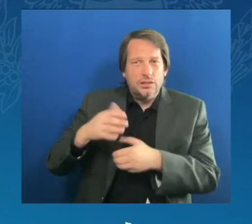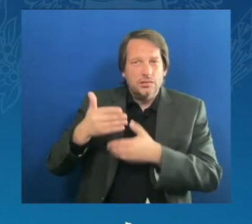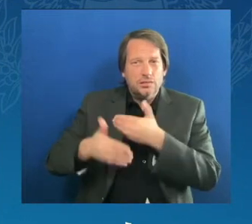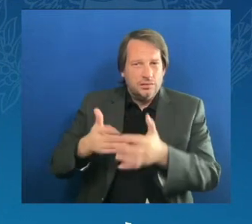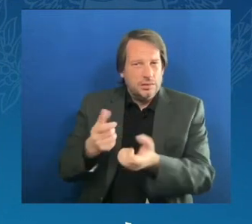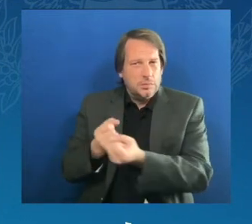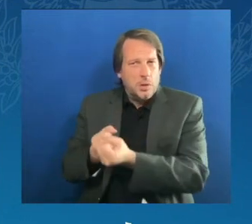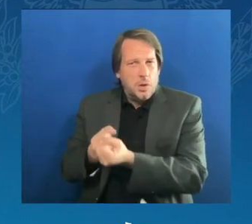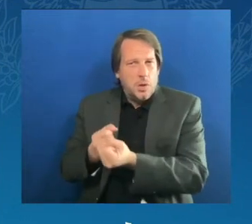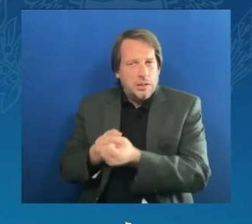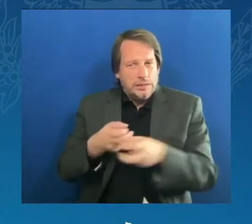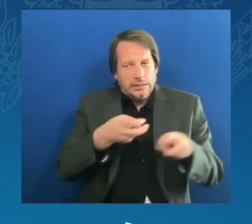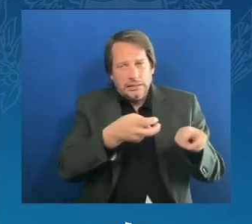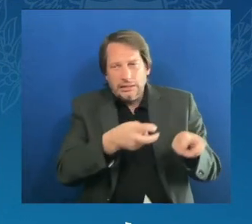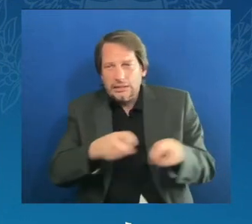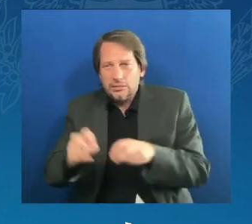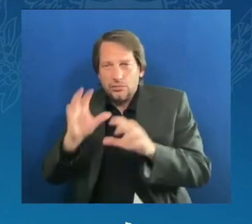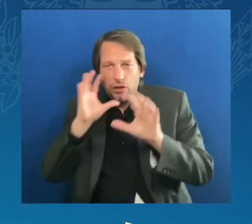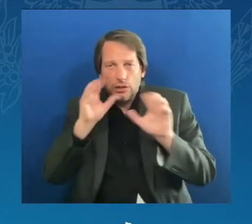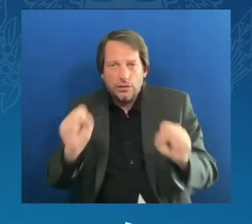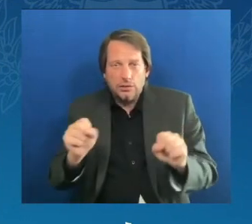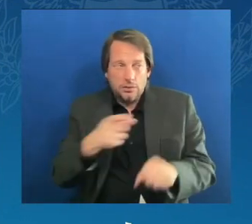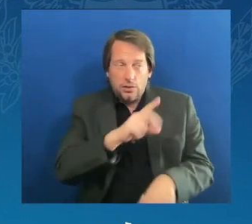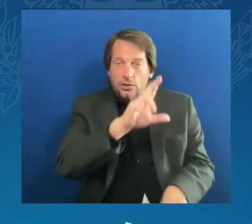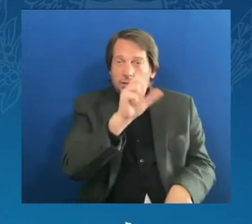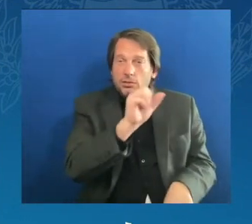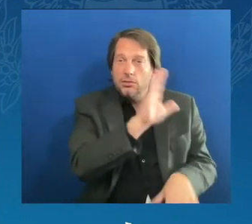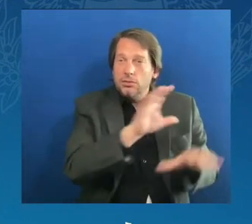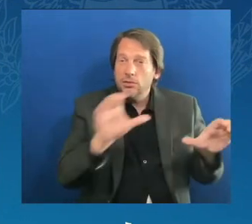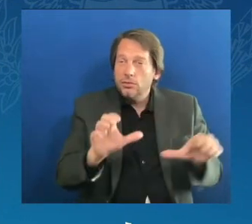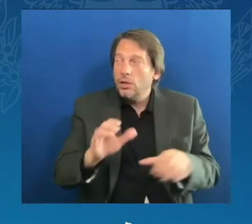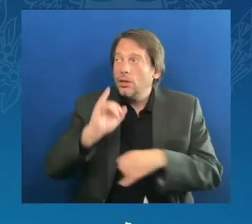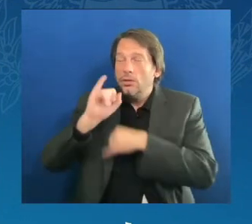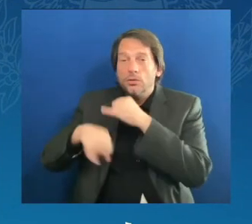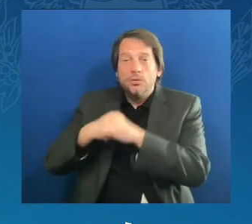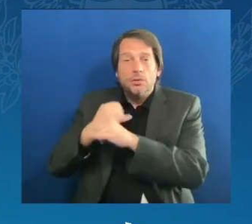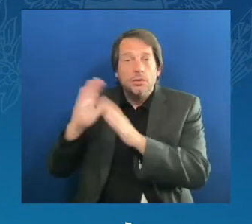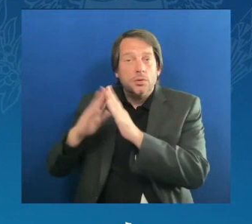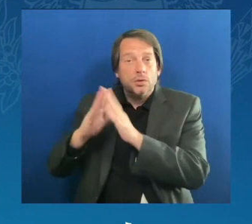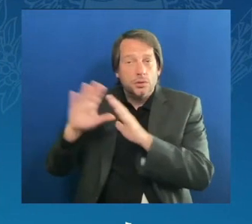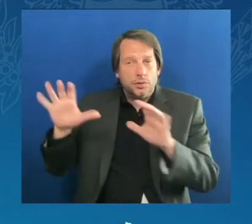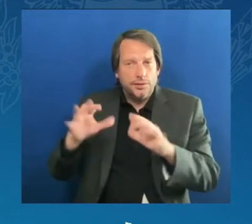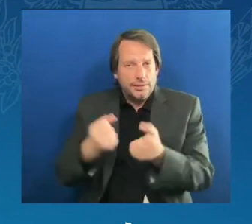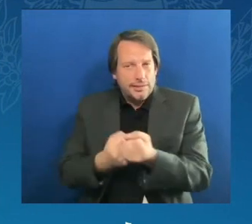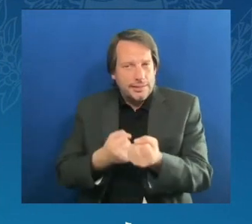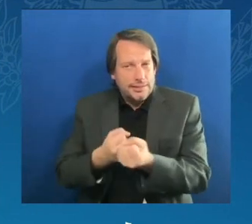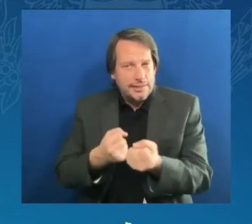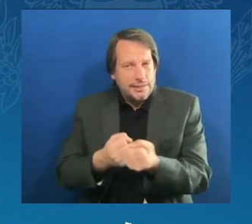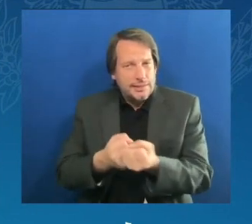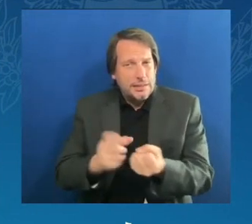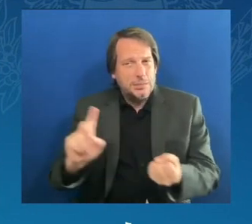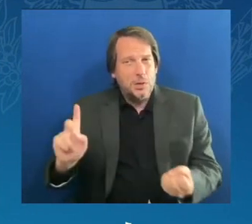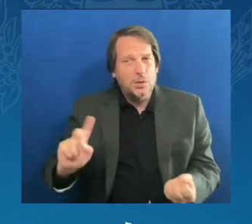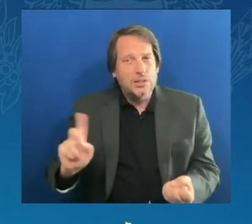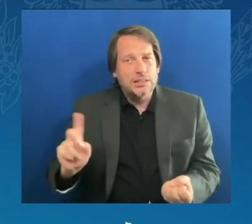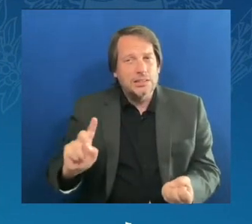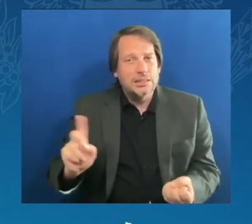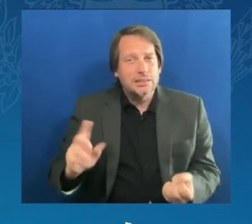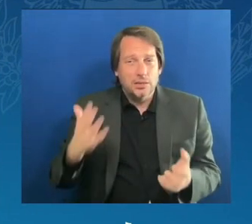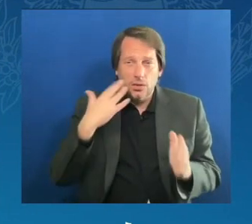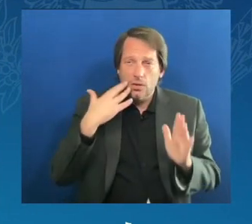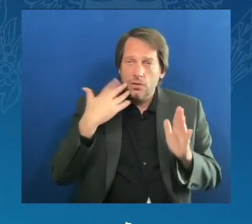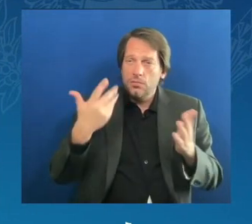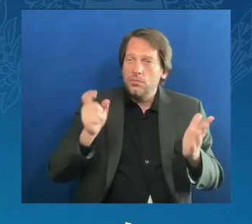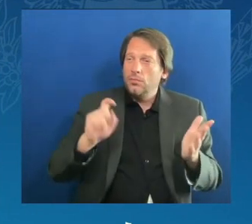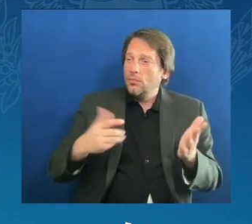in support of democracy and rule of law were critical to ensuring that the popular will of the Guatemalan